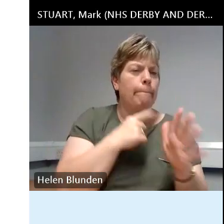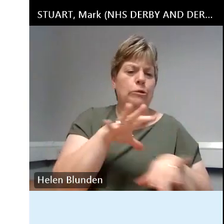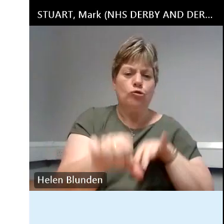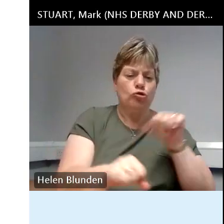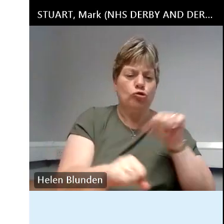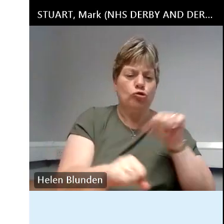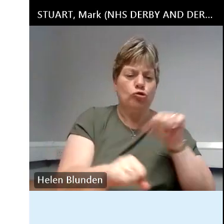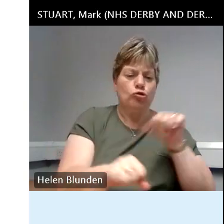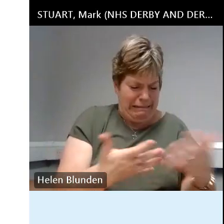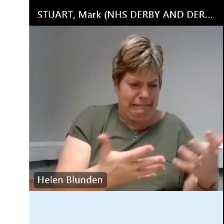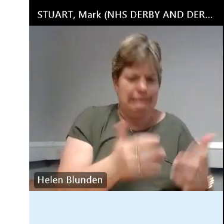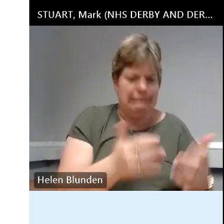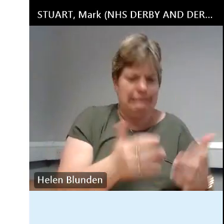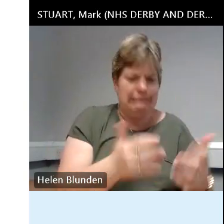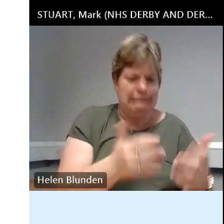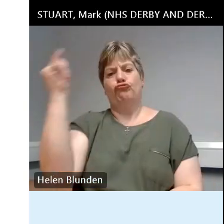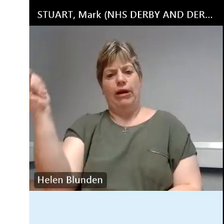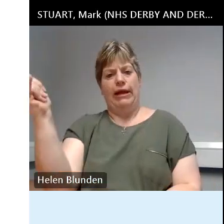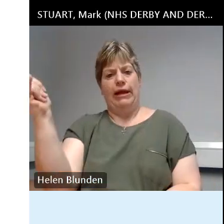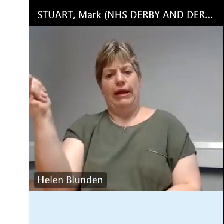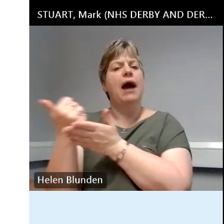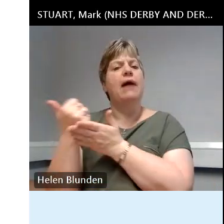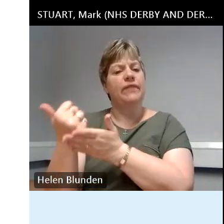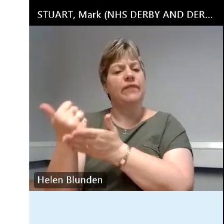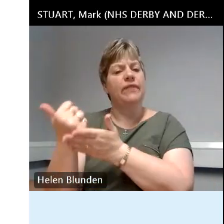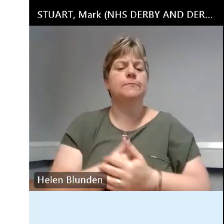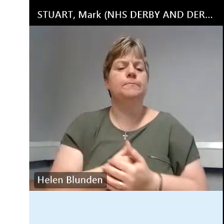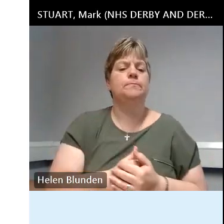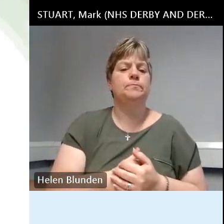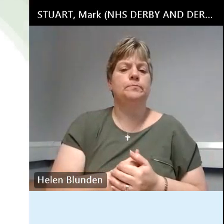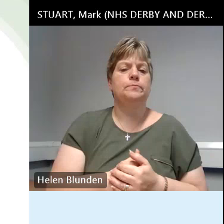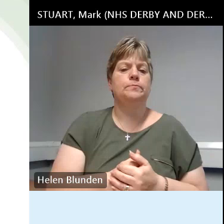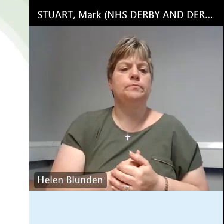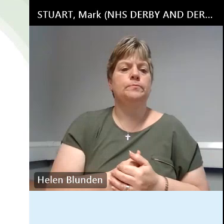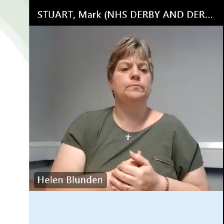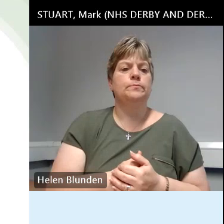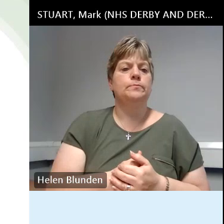technology at all, then you can call straight through and get the help that is needed.